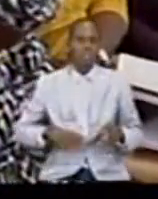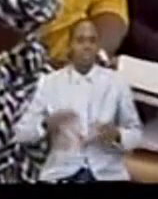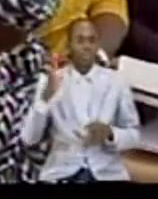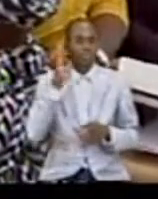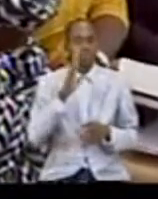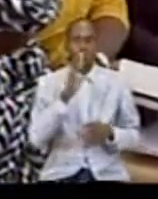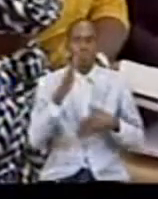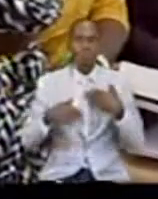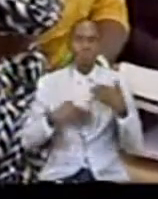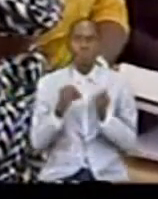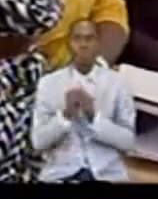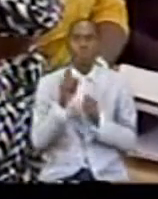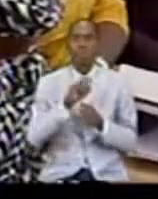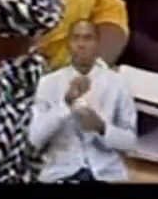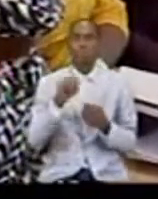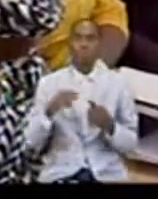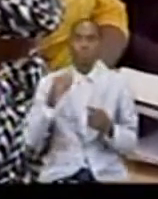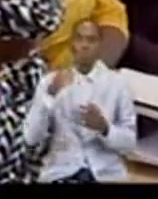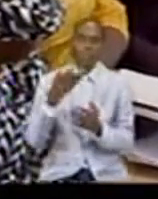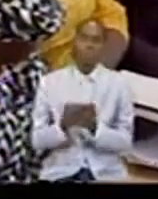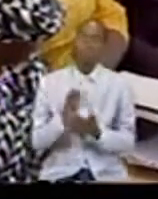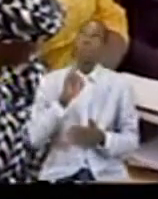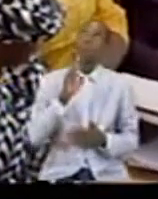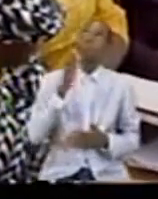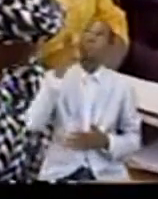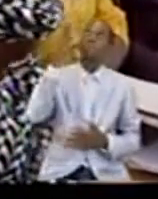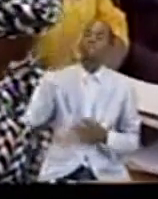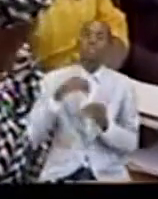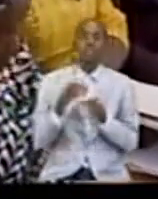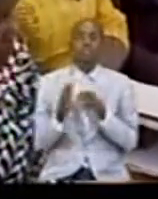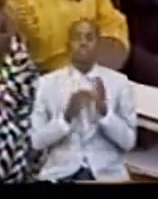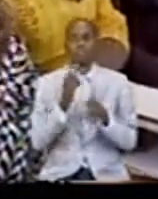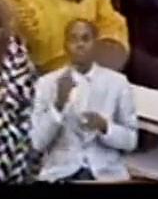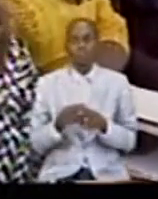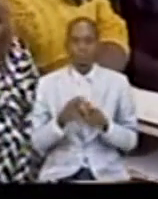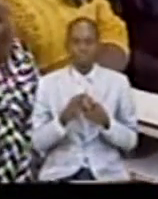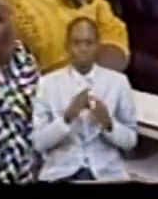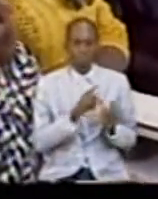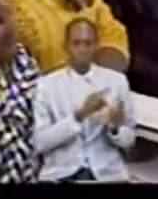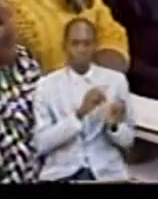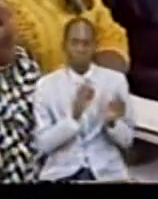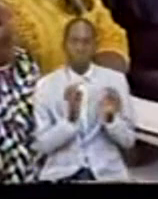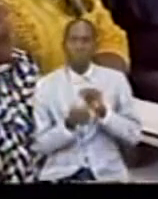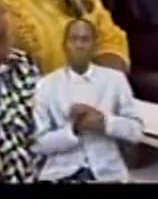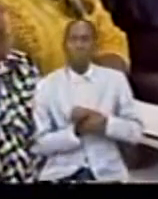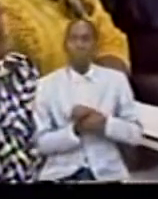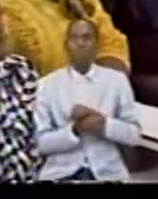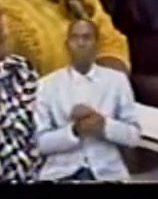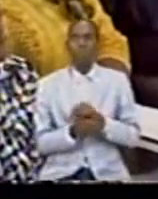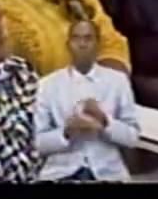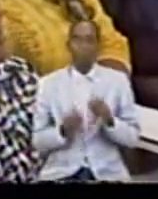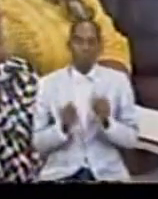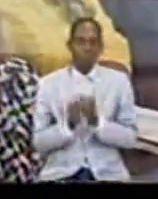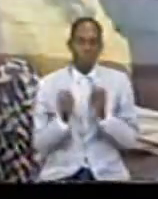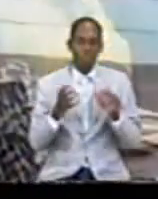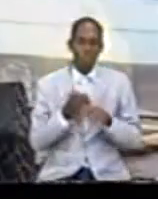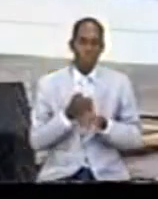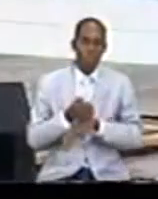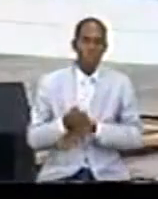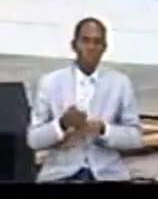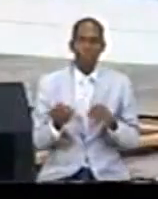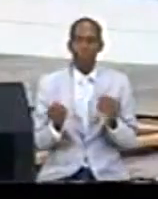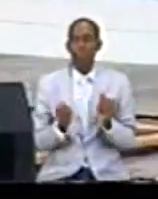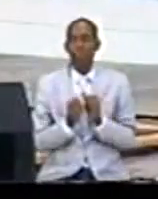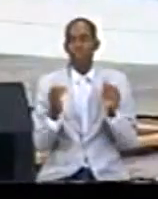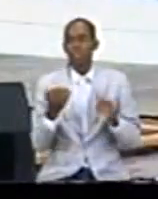other side. Transformed, harmless, blameless,